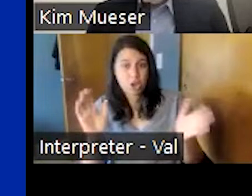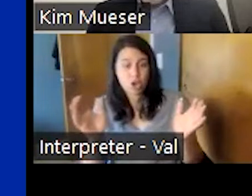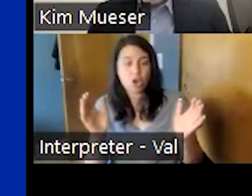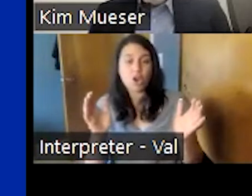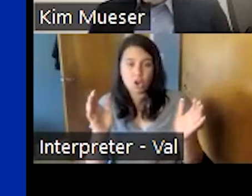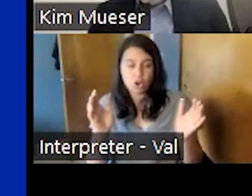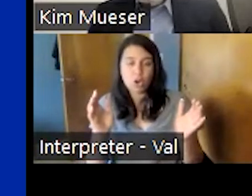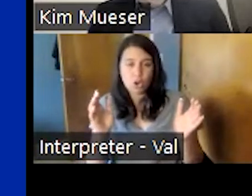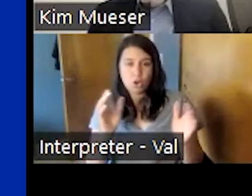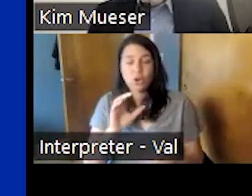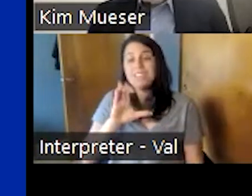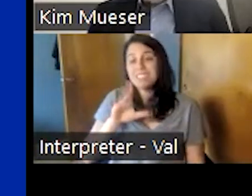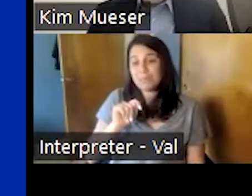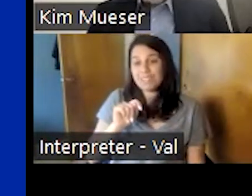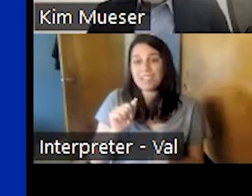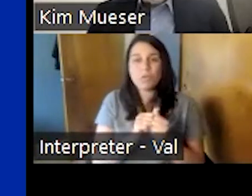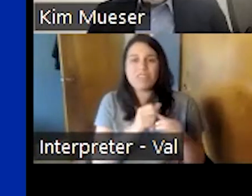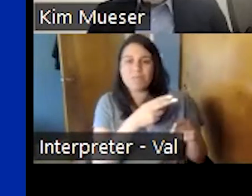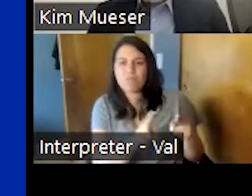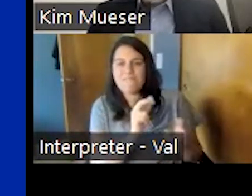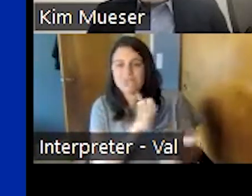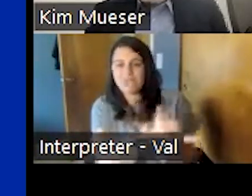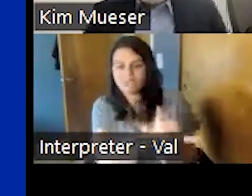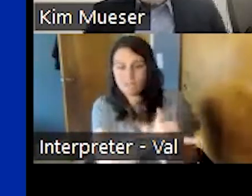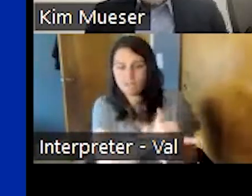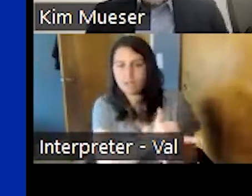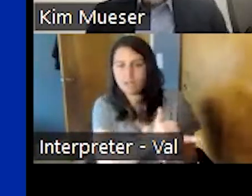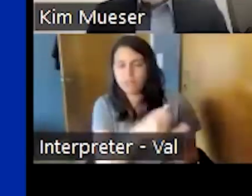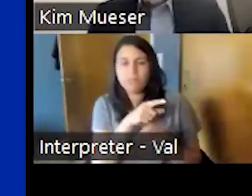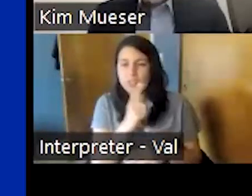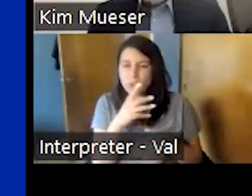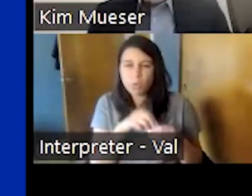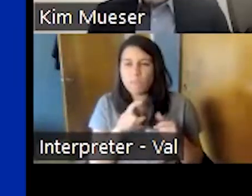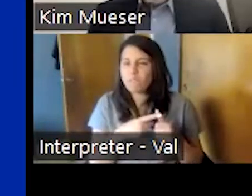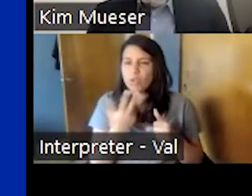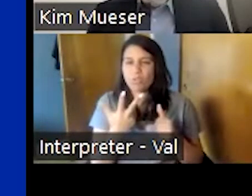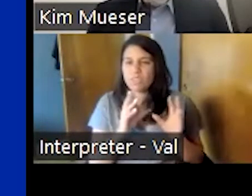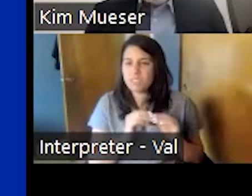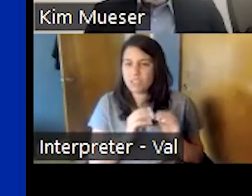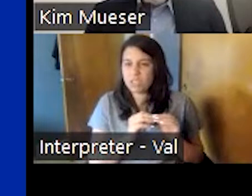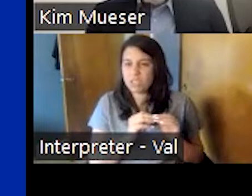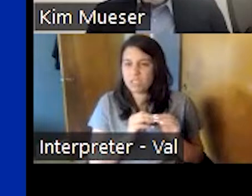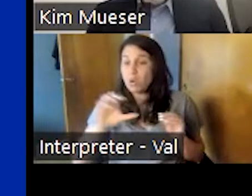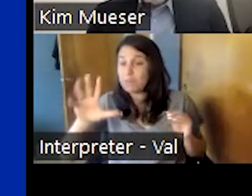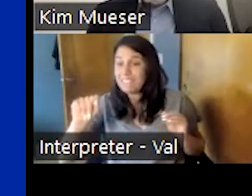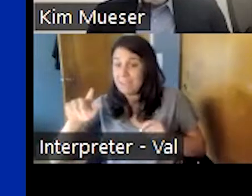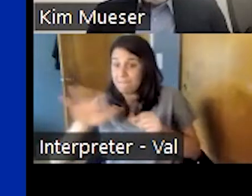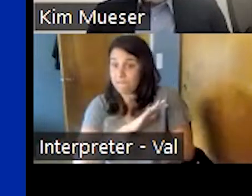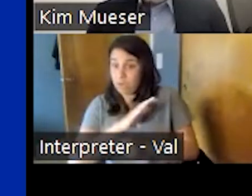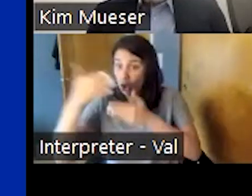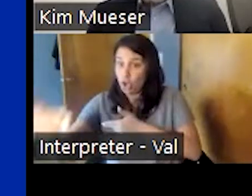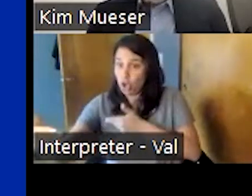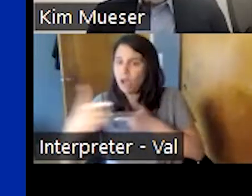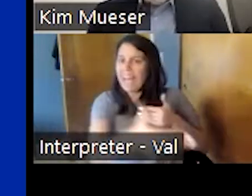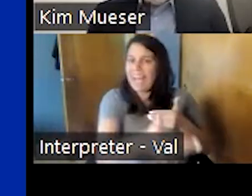restructuring intervention, to a brief intervention that really included just the first 3 sessions of the full intervention. So it included